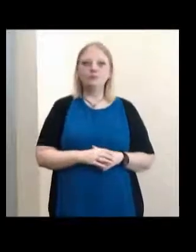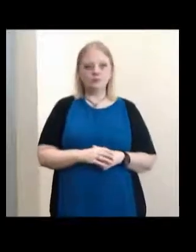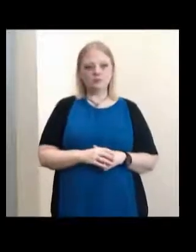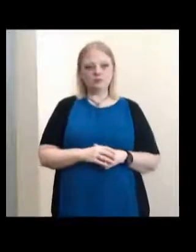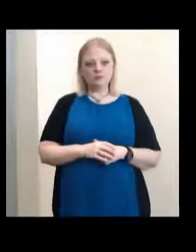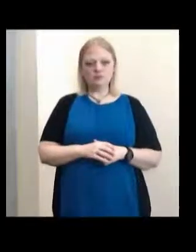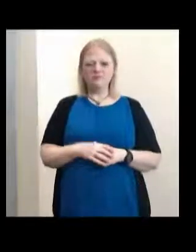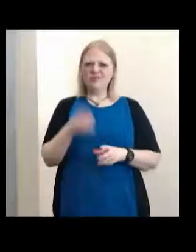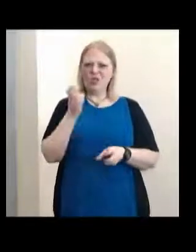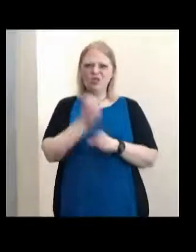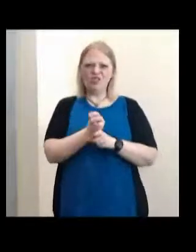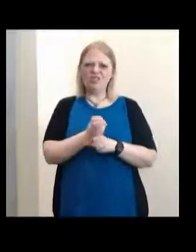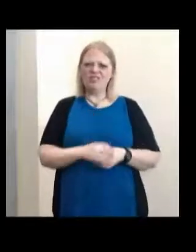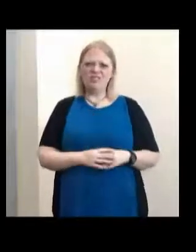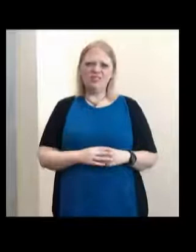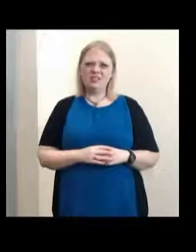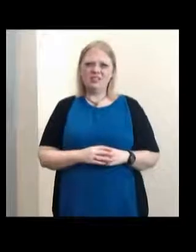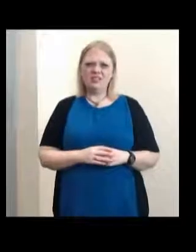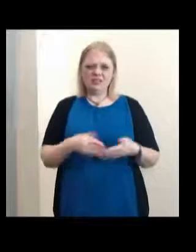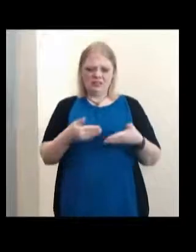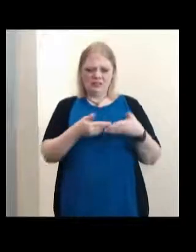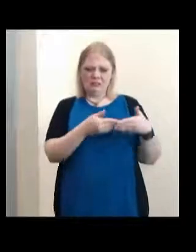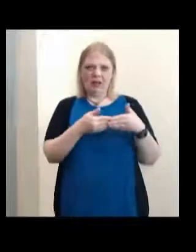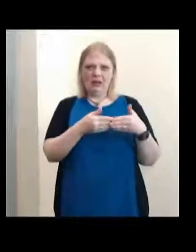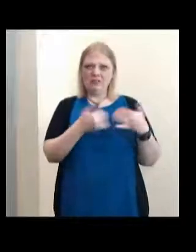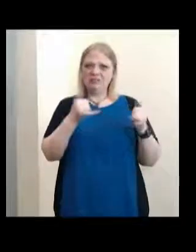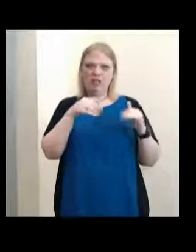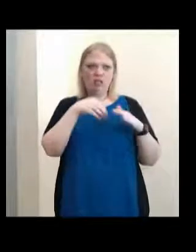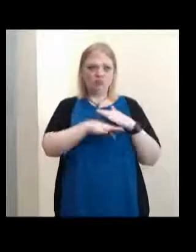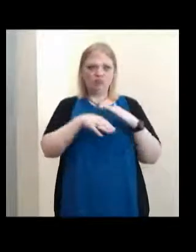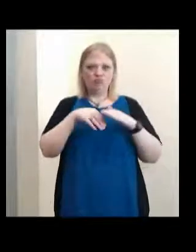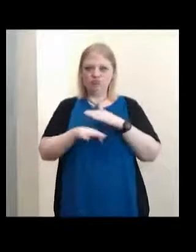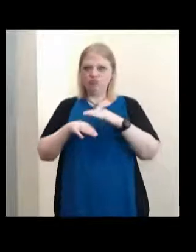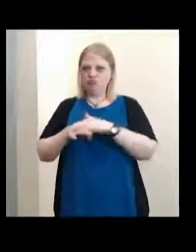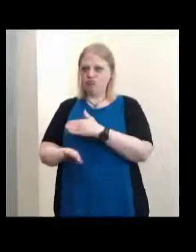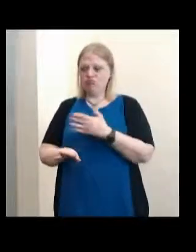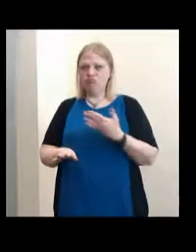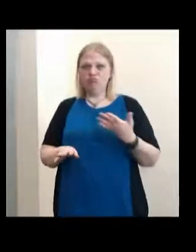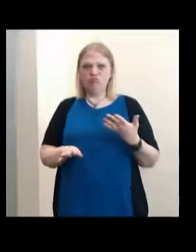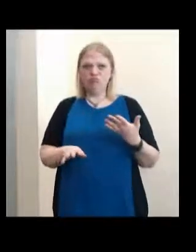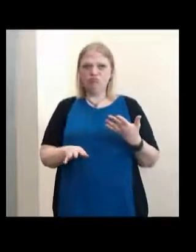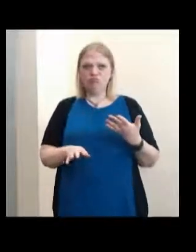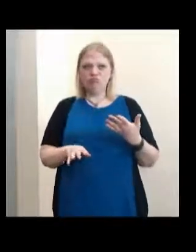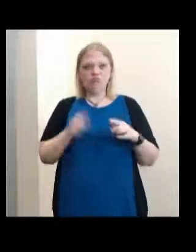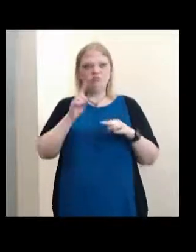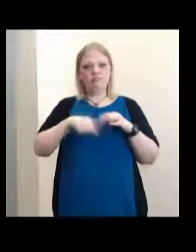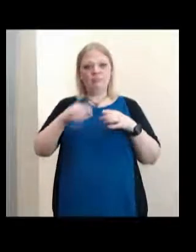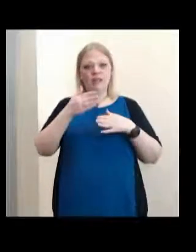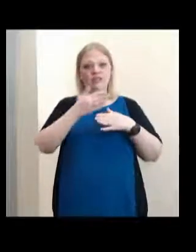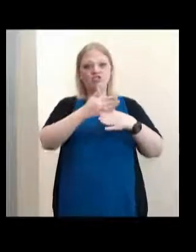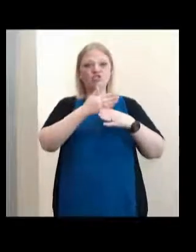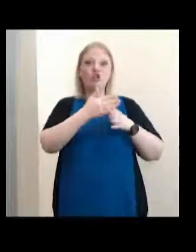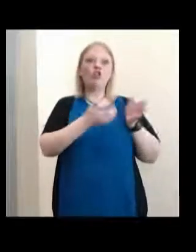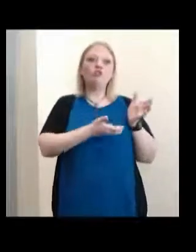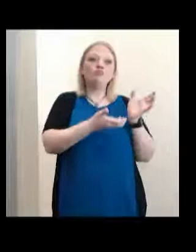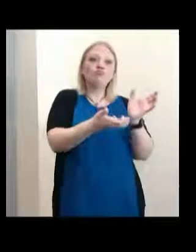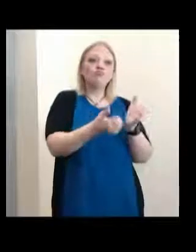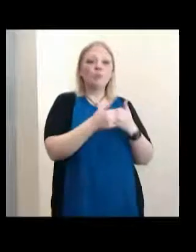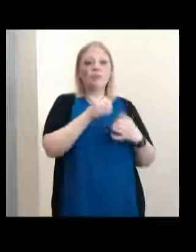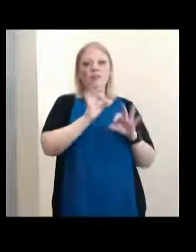It's hard because babies are being born and they're not being able to be shared with family members.